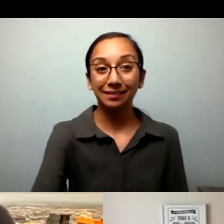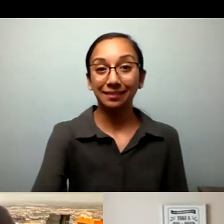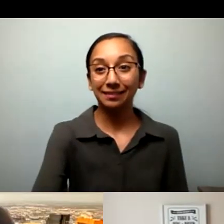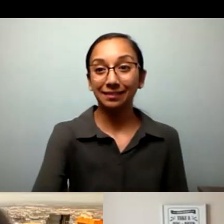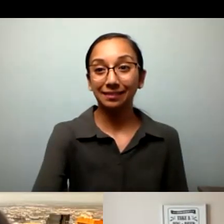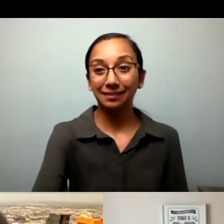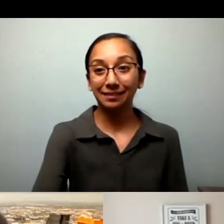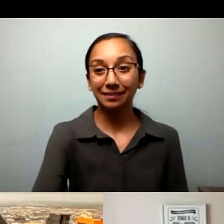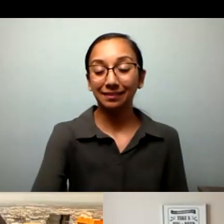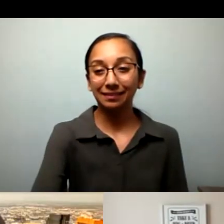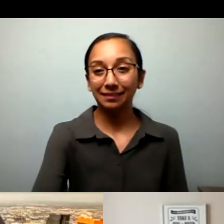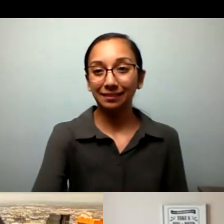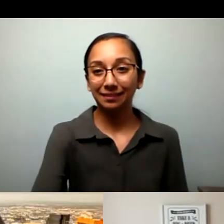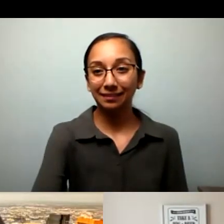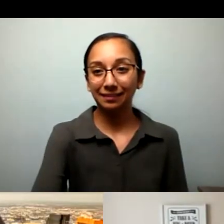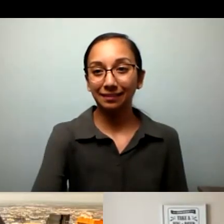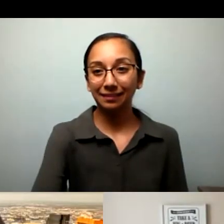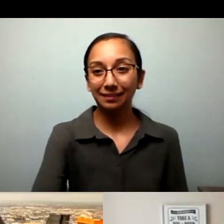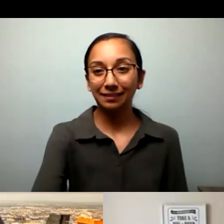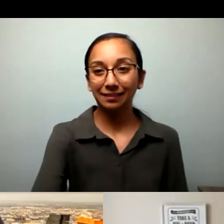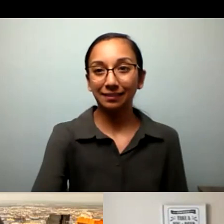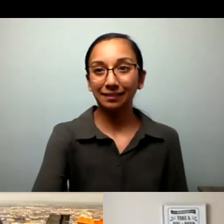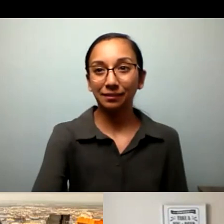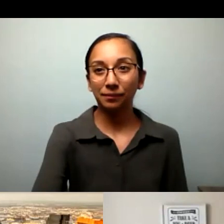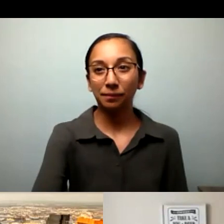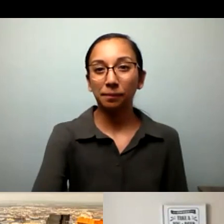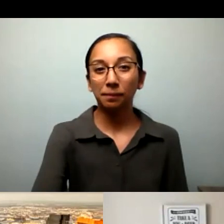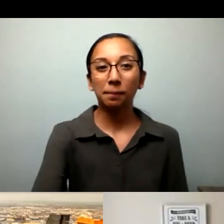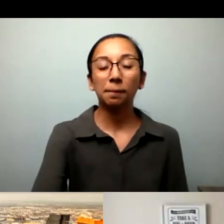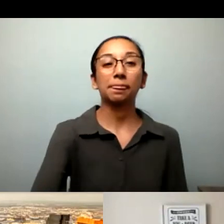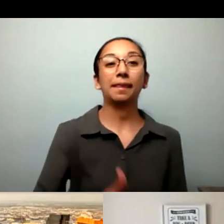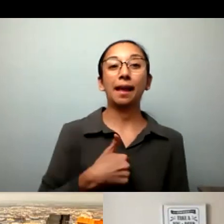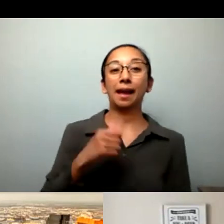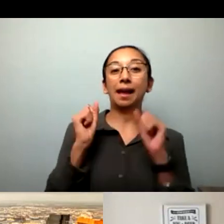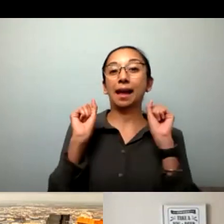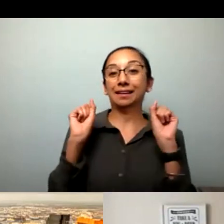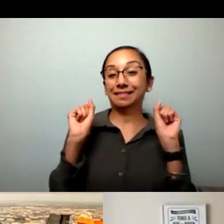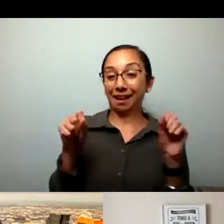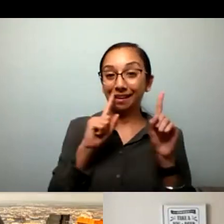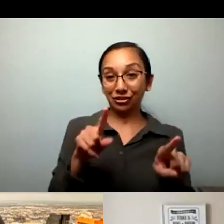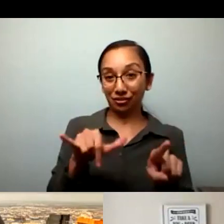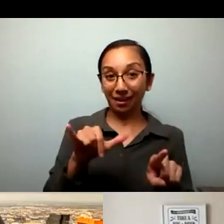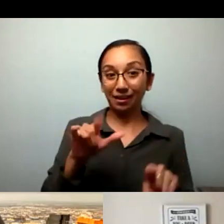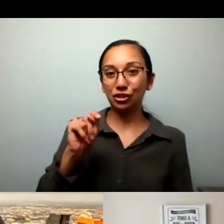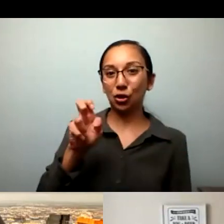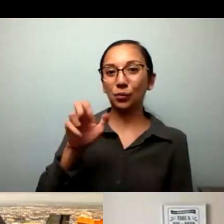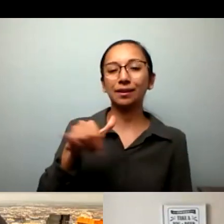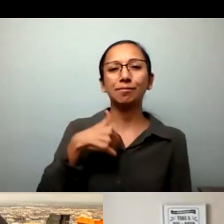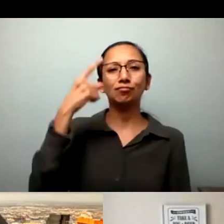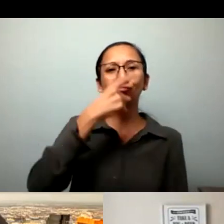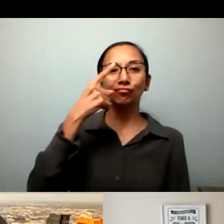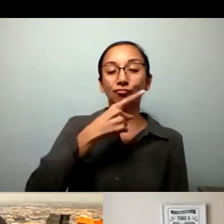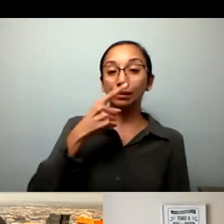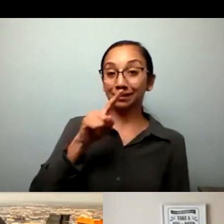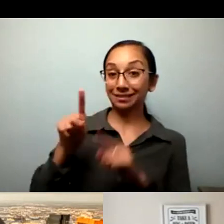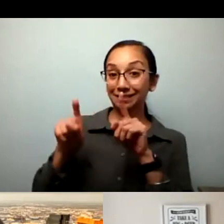Actually, okay. So I absolutely can take that one. So I'm wondering the testing, if it's COVID or